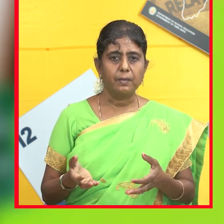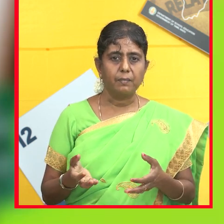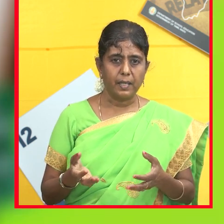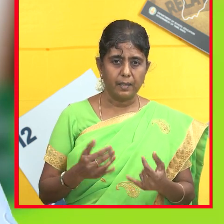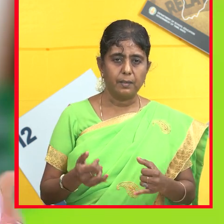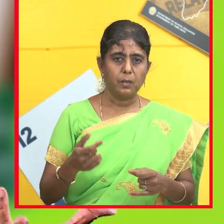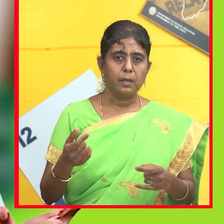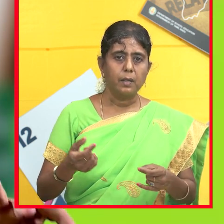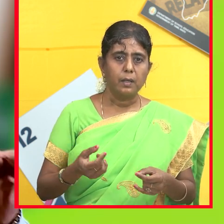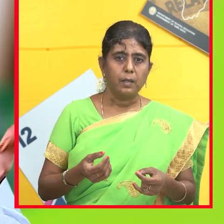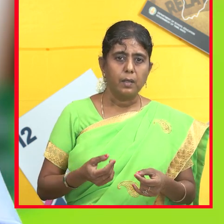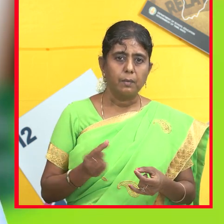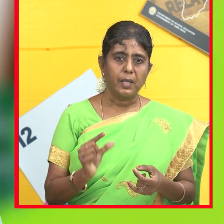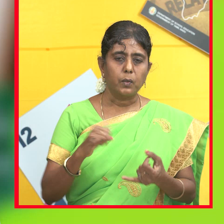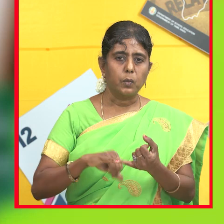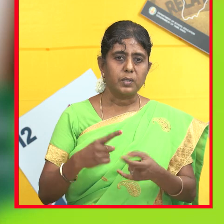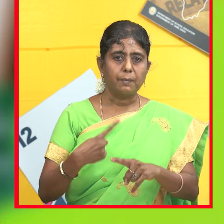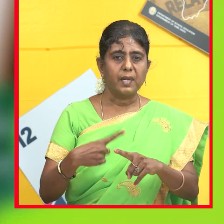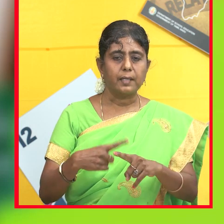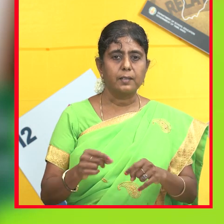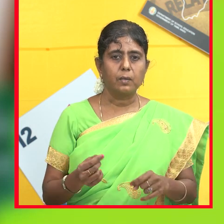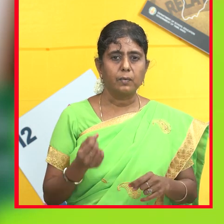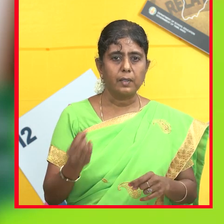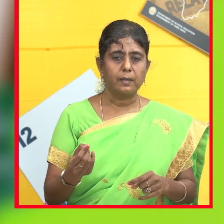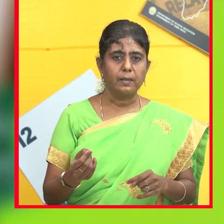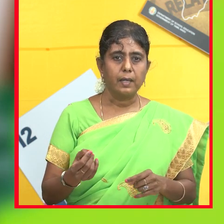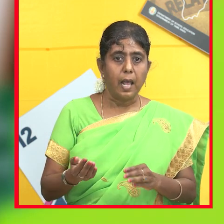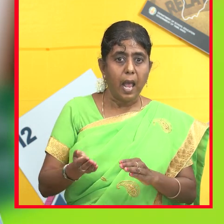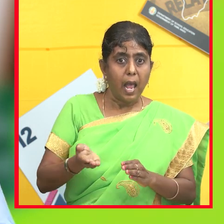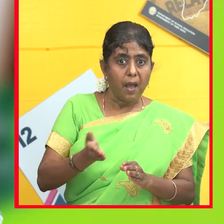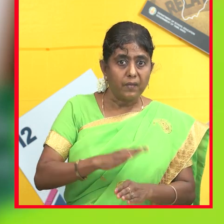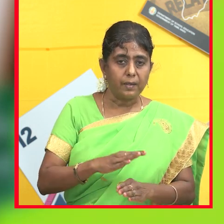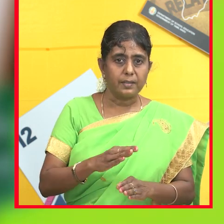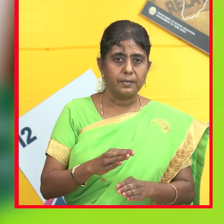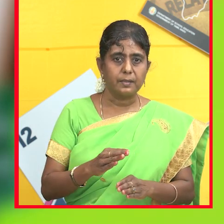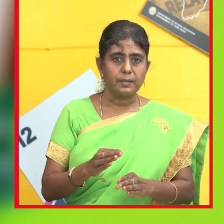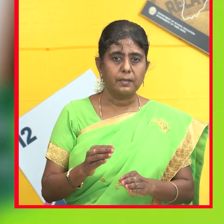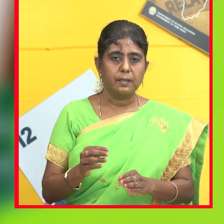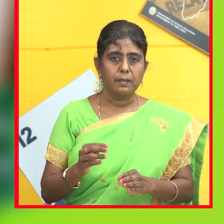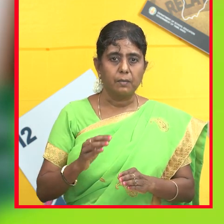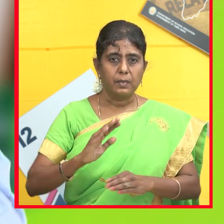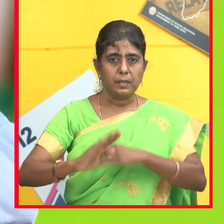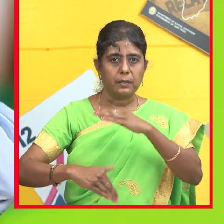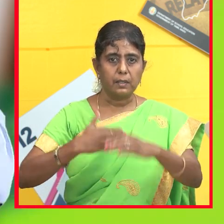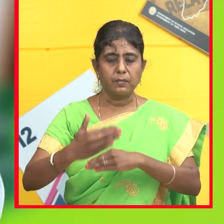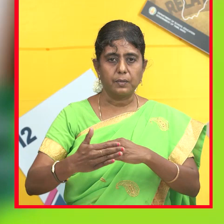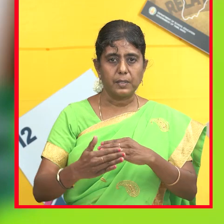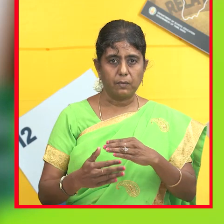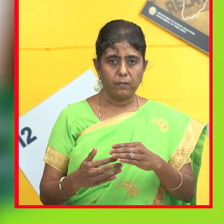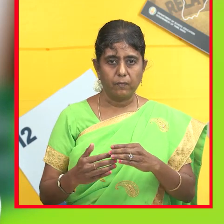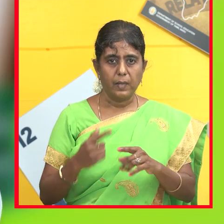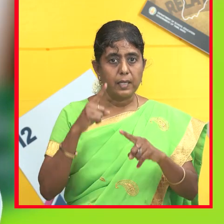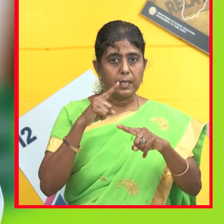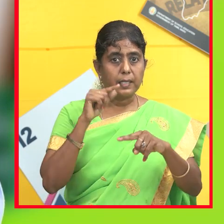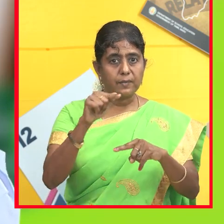simplified by using the multiplication idea. The only thing is, after division, which rational expression you see that, write it in a